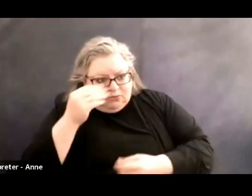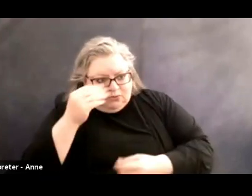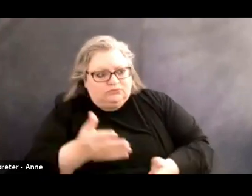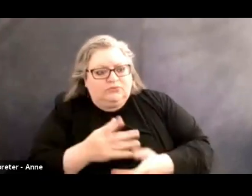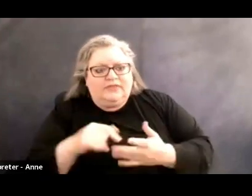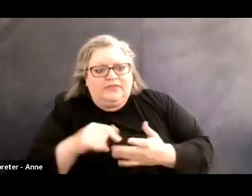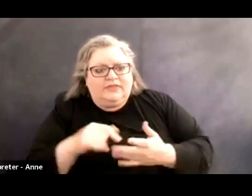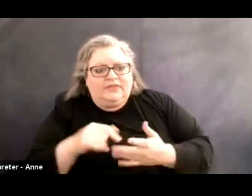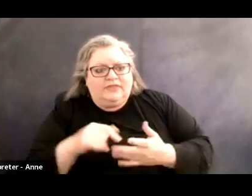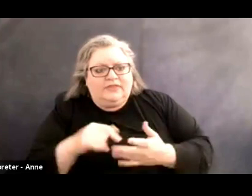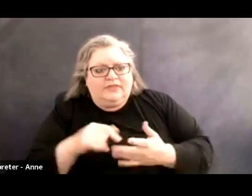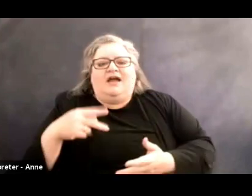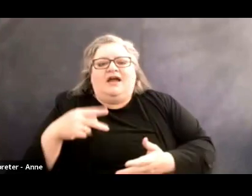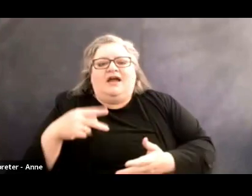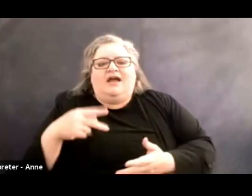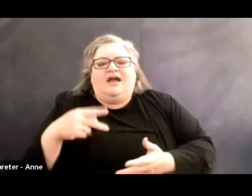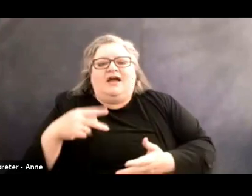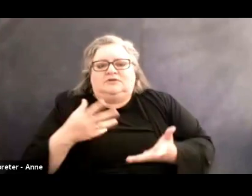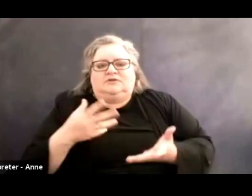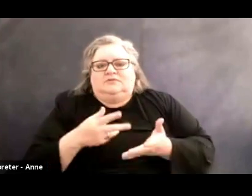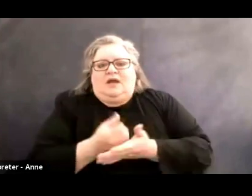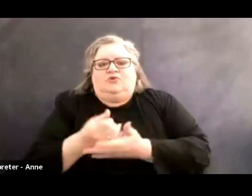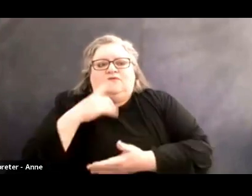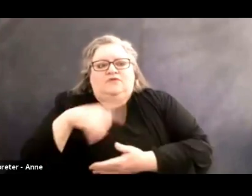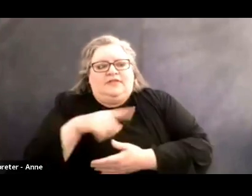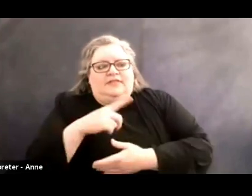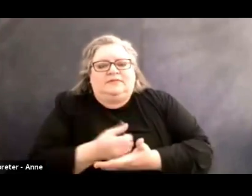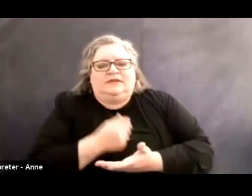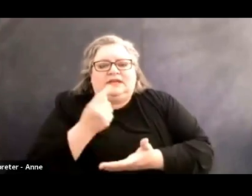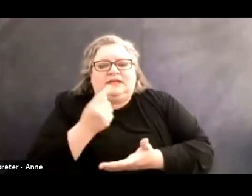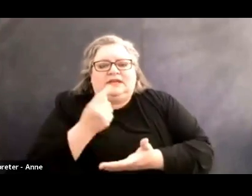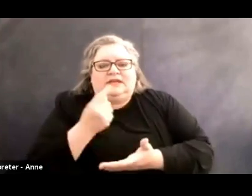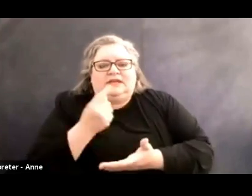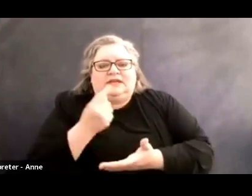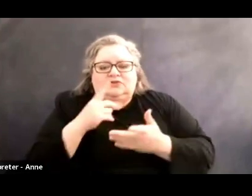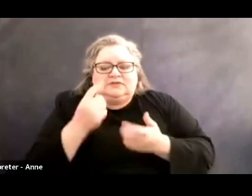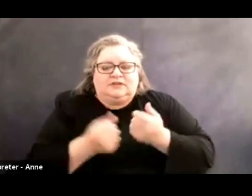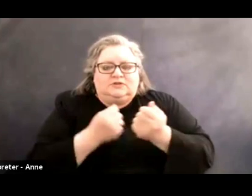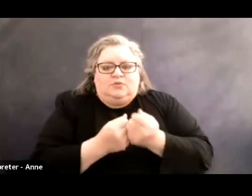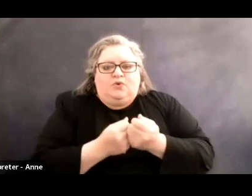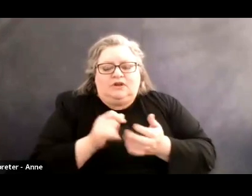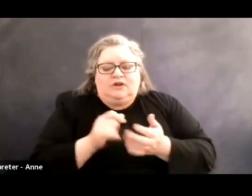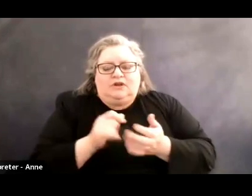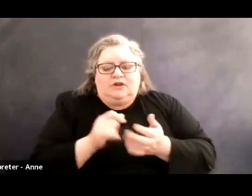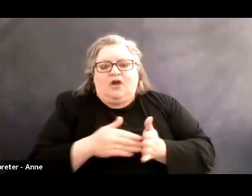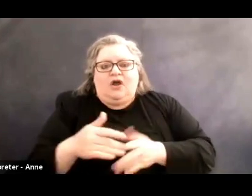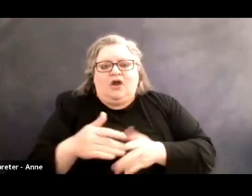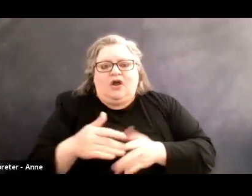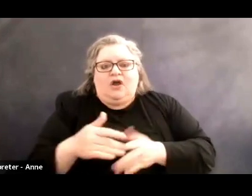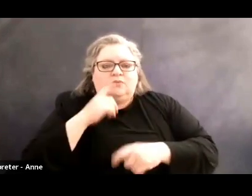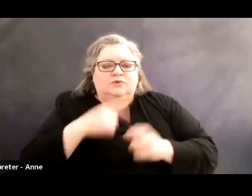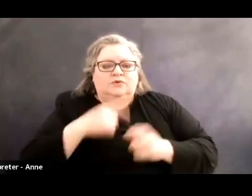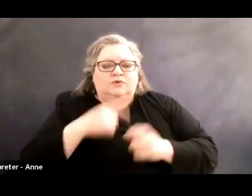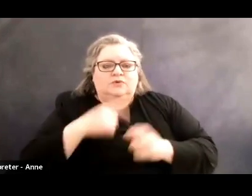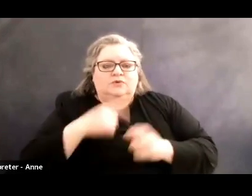provide upstream opportunities for them to receive treatment services and supports that will oftentimes prevent